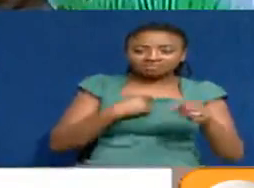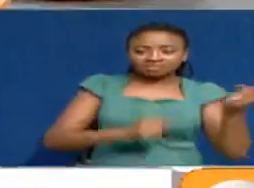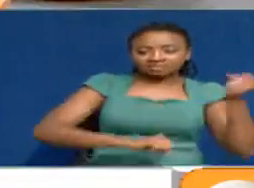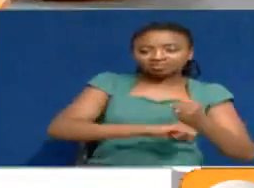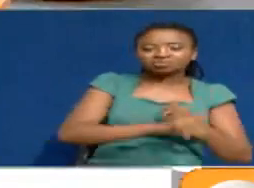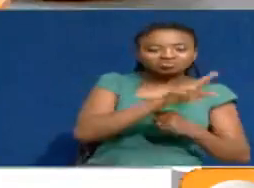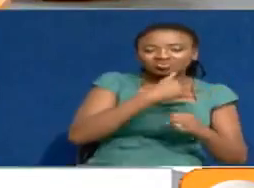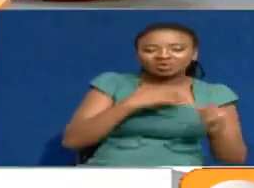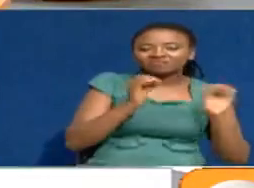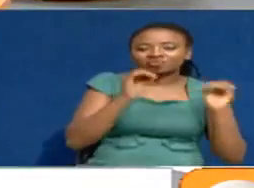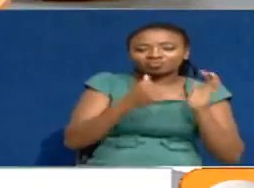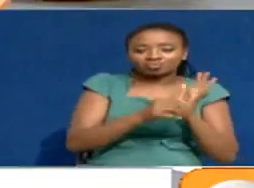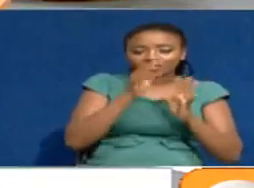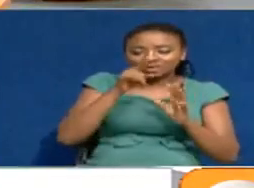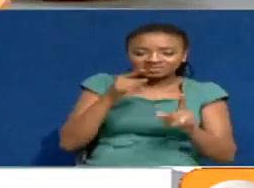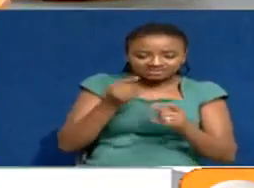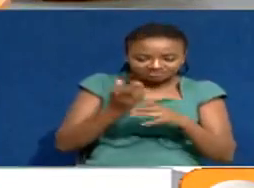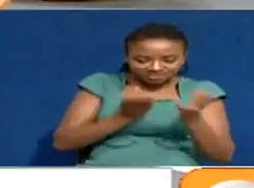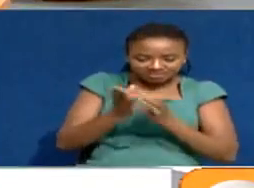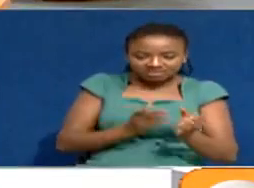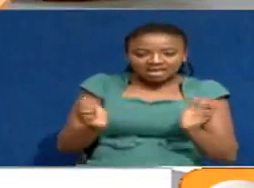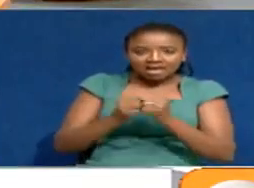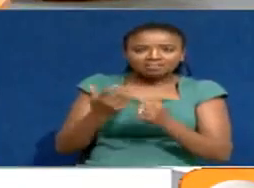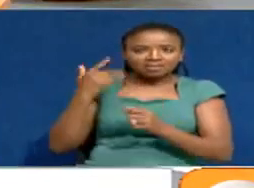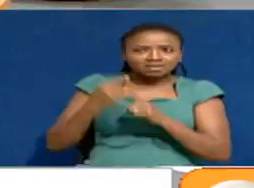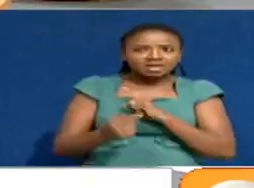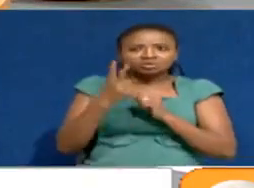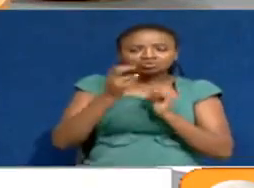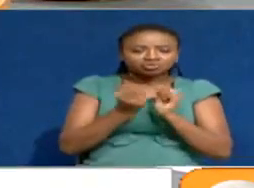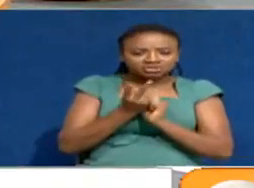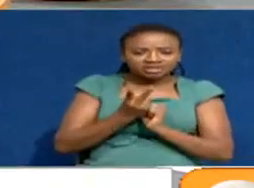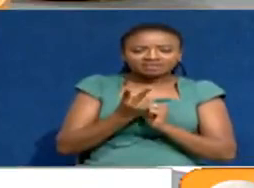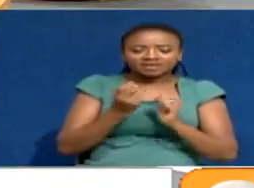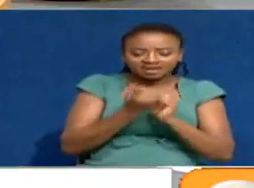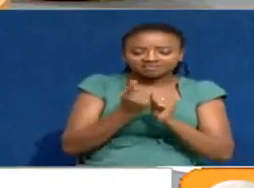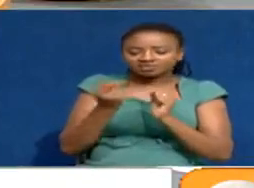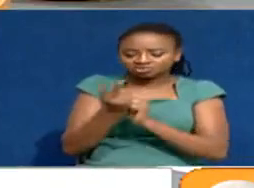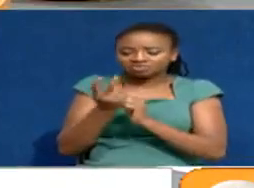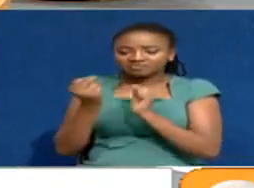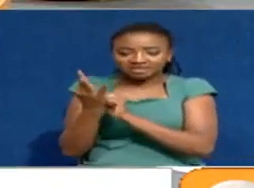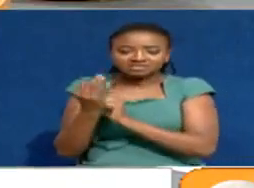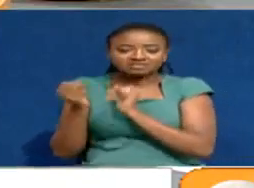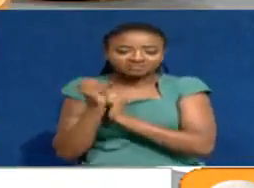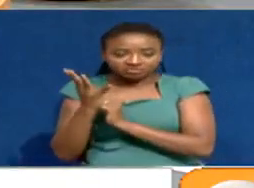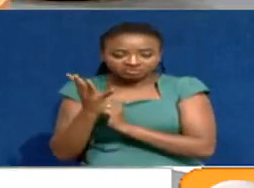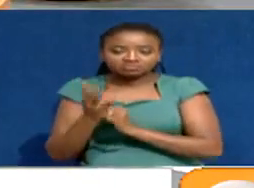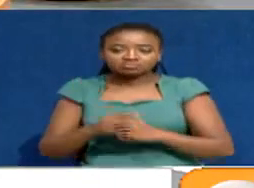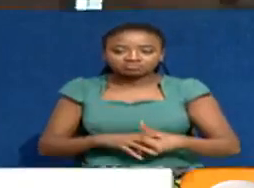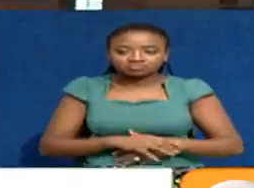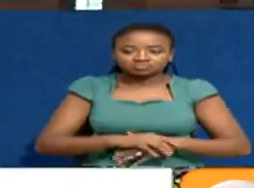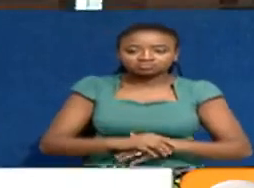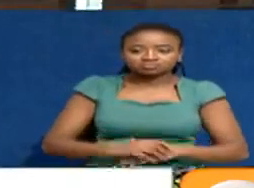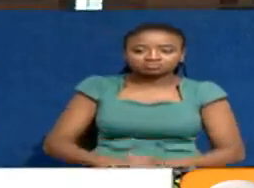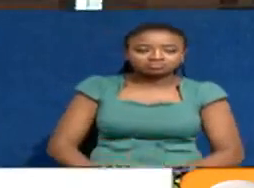yes, I did in 2012, 2011, 2012, 2013, let's say, 2014. Because I want to give you a chance to settle these allegations this